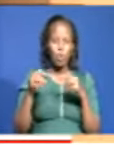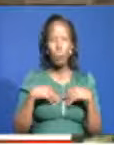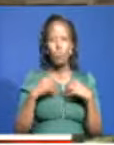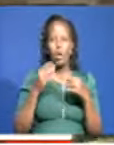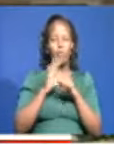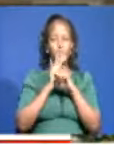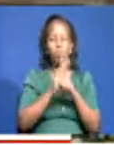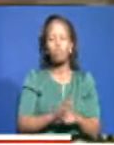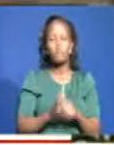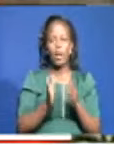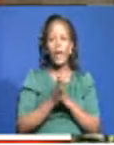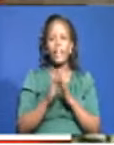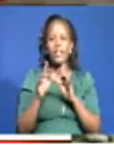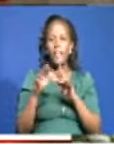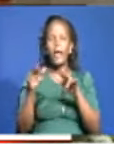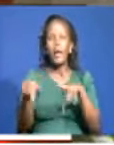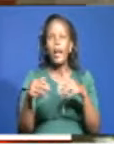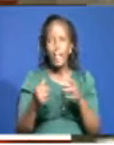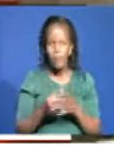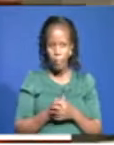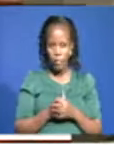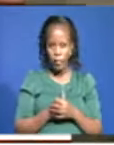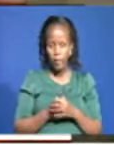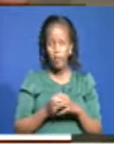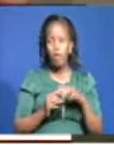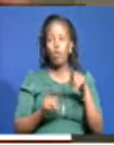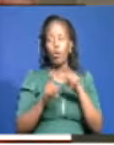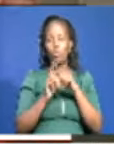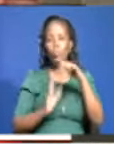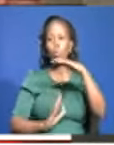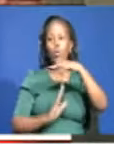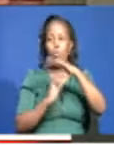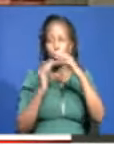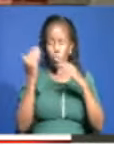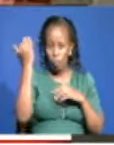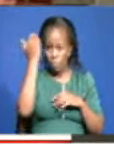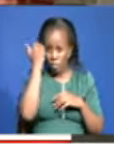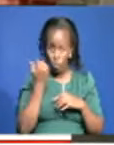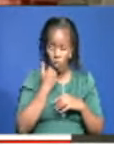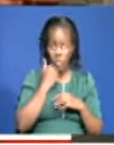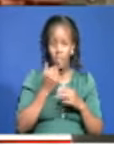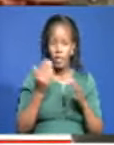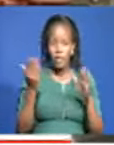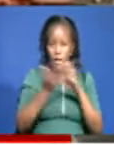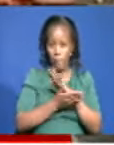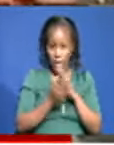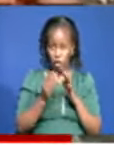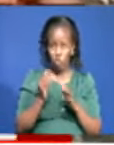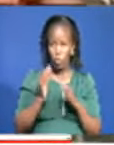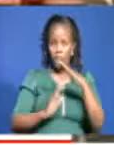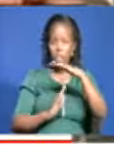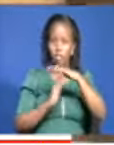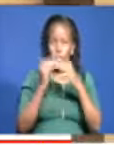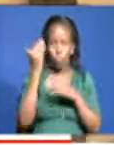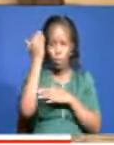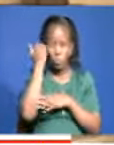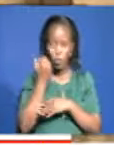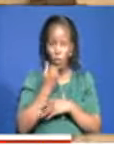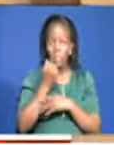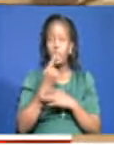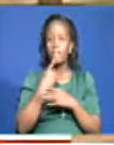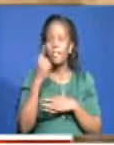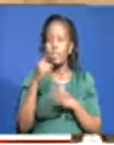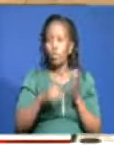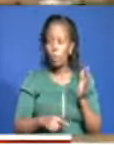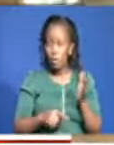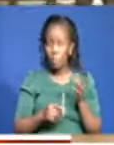rape. At the Supreme Court, an application filed by members of County Assembly claiming that the holding of 2017 general elections